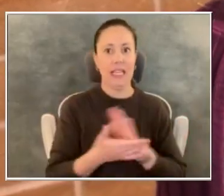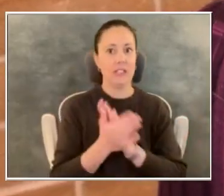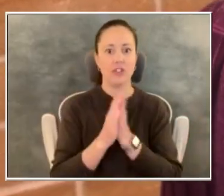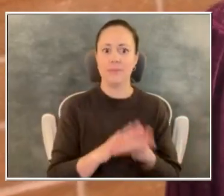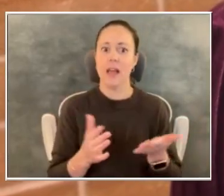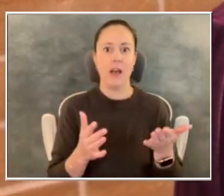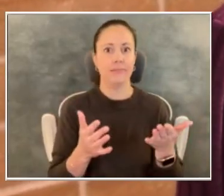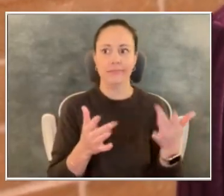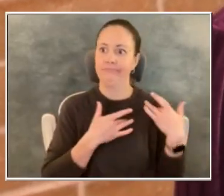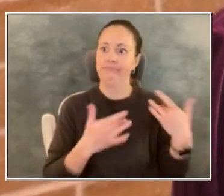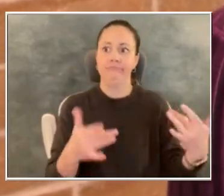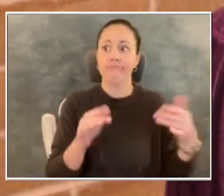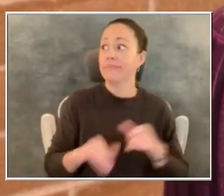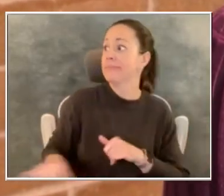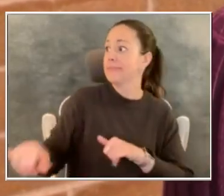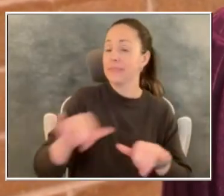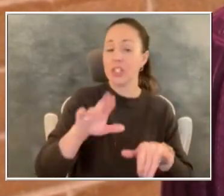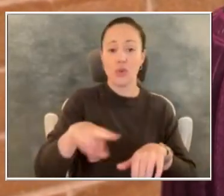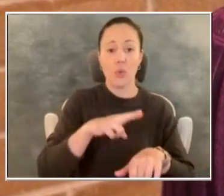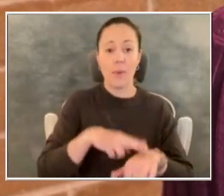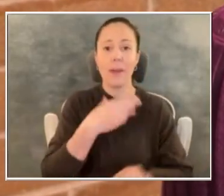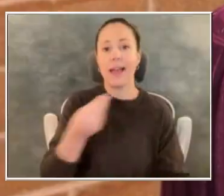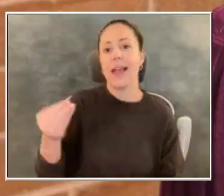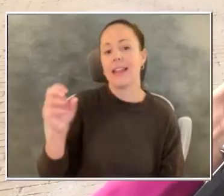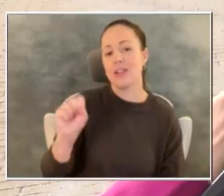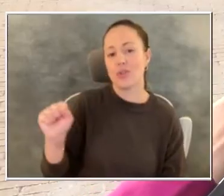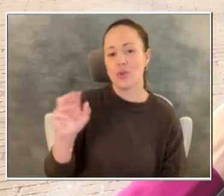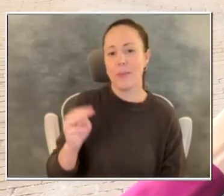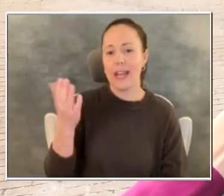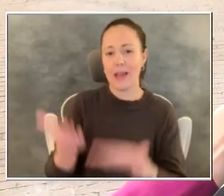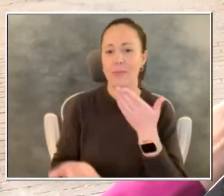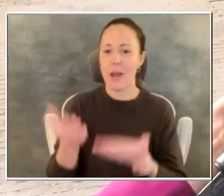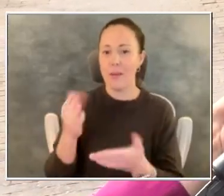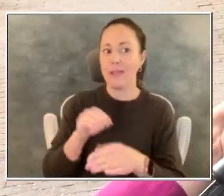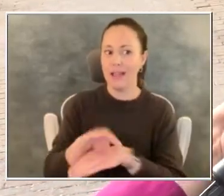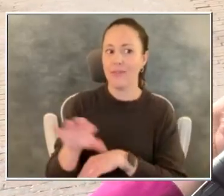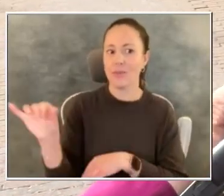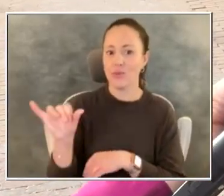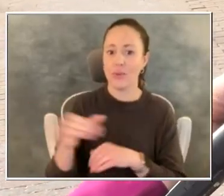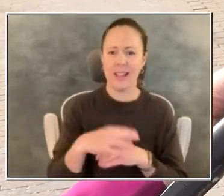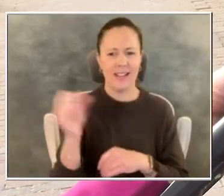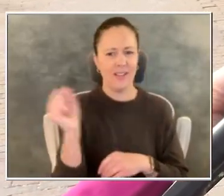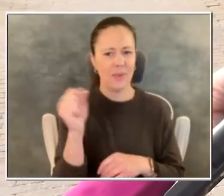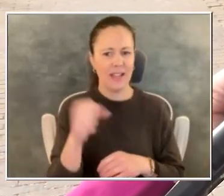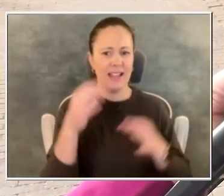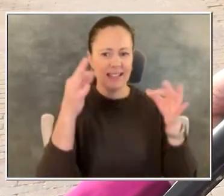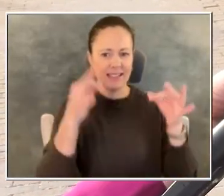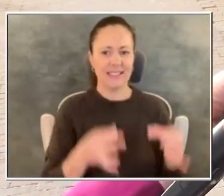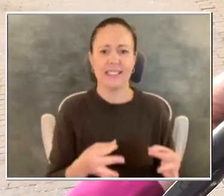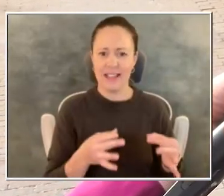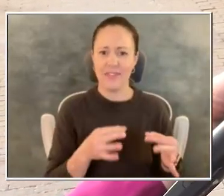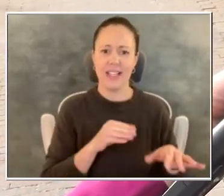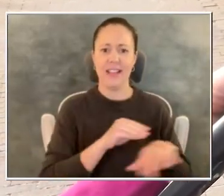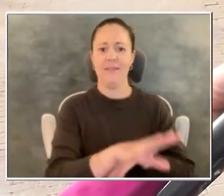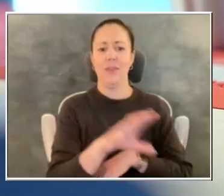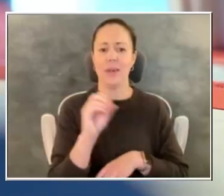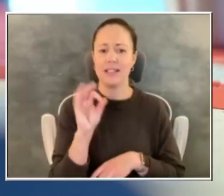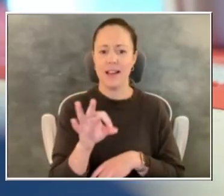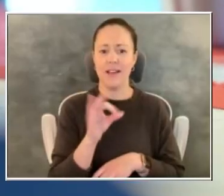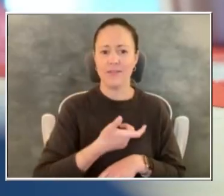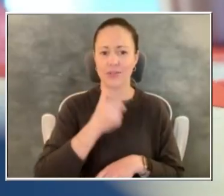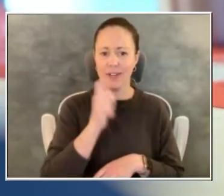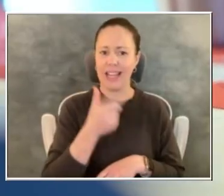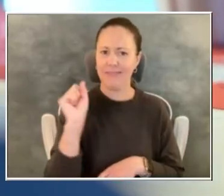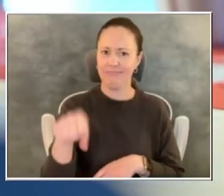now, and social media probably plays a part into that for sure. It's definitely a huge influence of, drinking and stuff. But